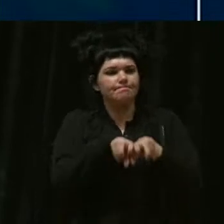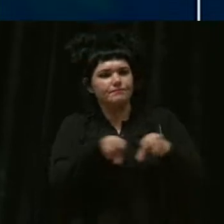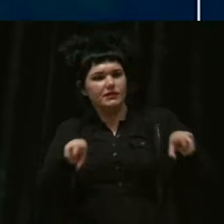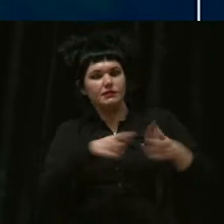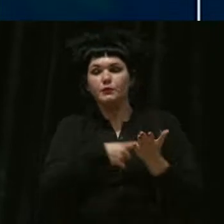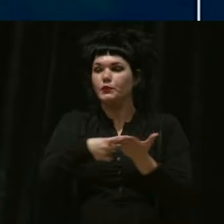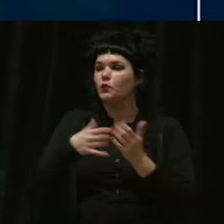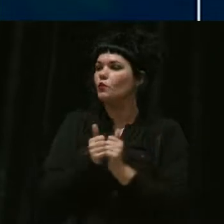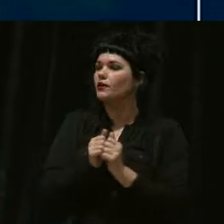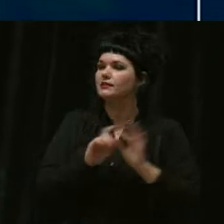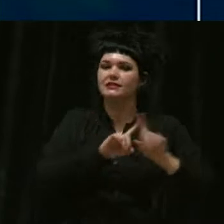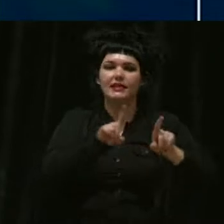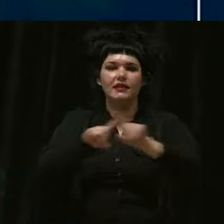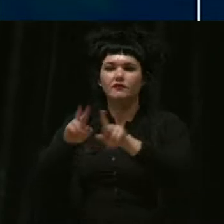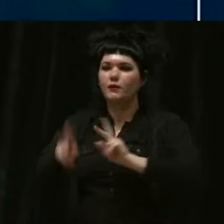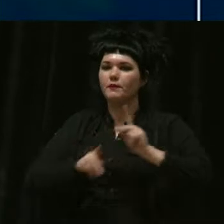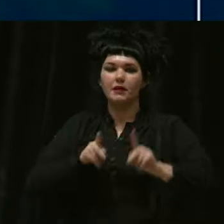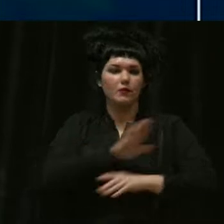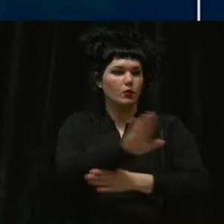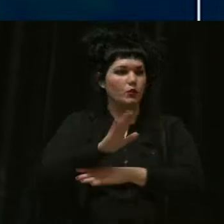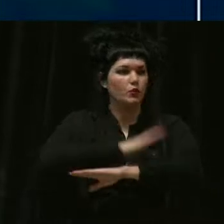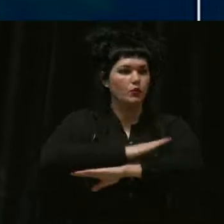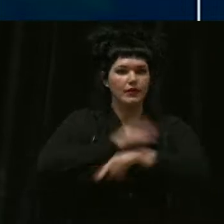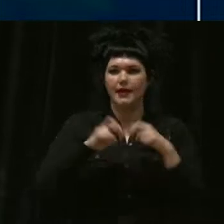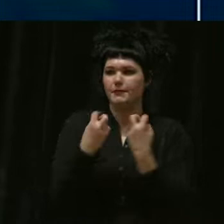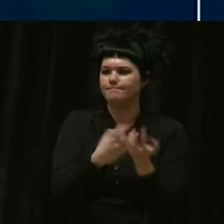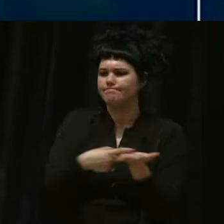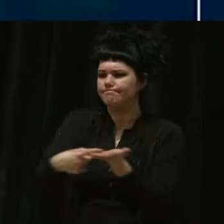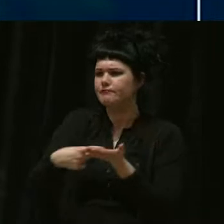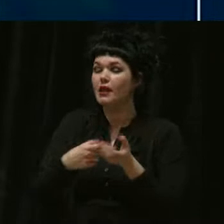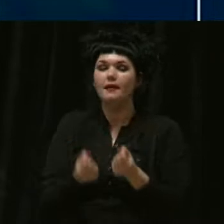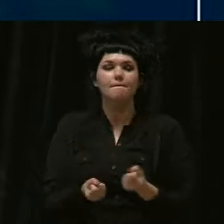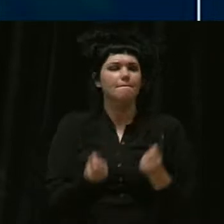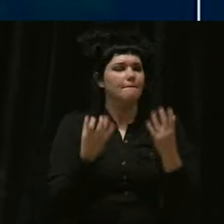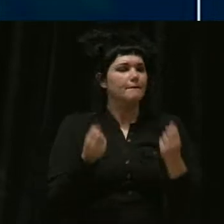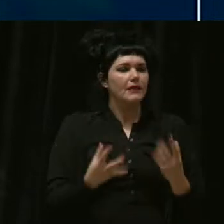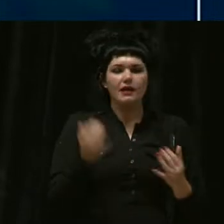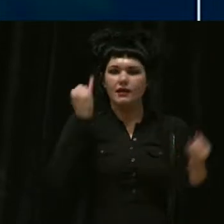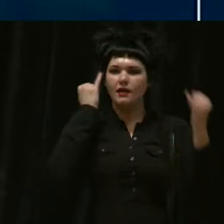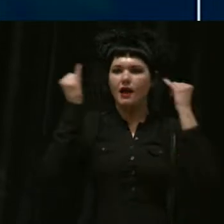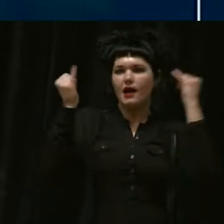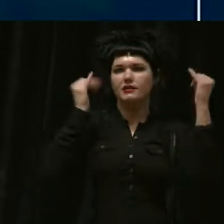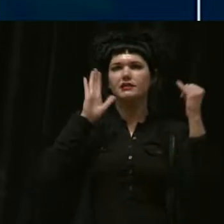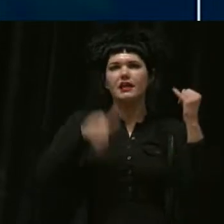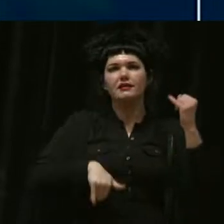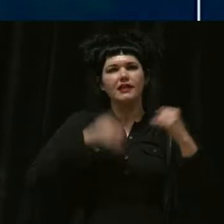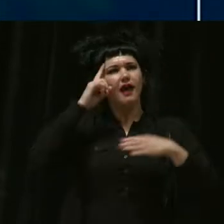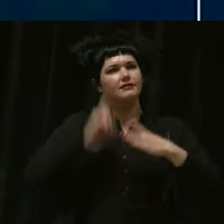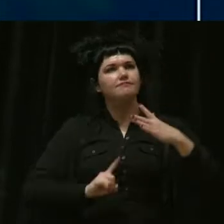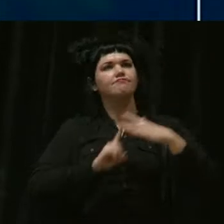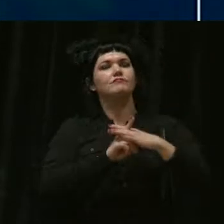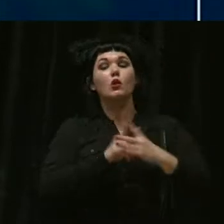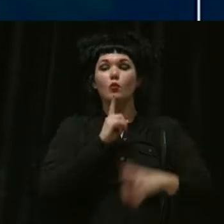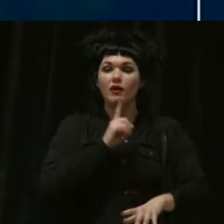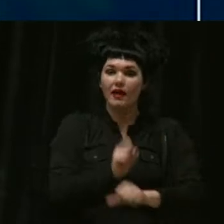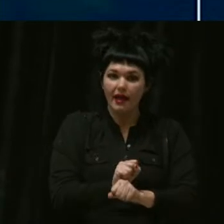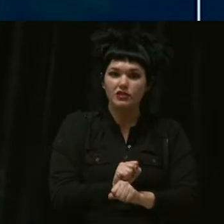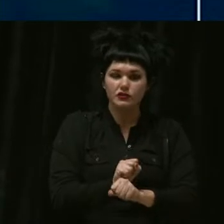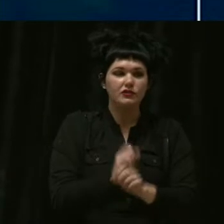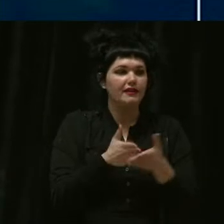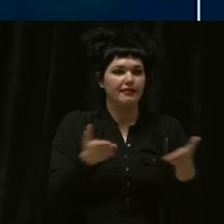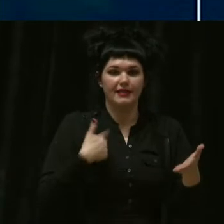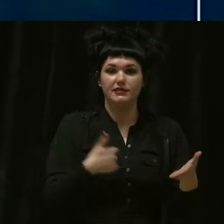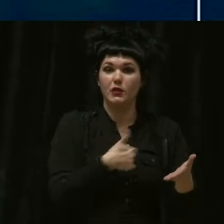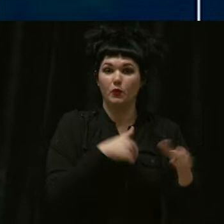different folks at the tables, many of the ideas that were put forward were actually things that we are